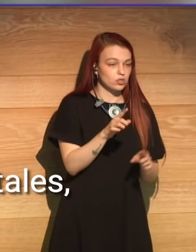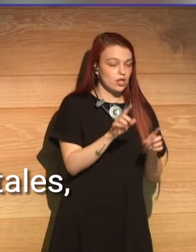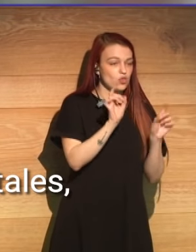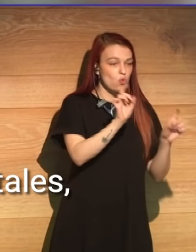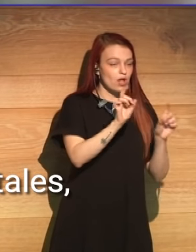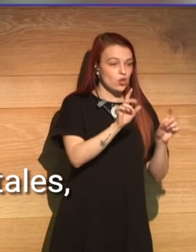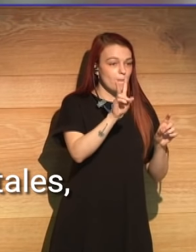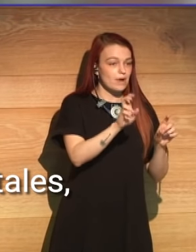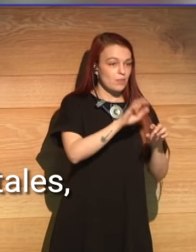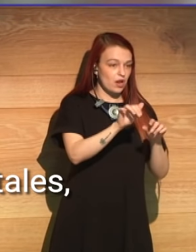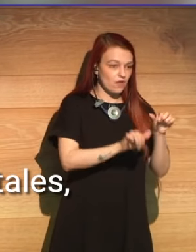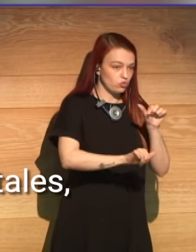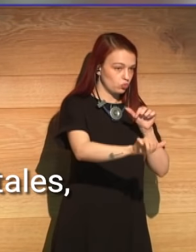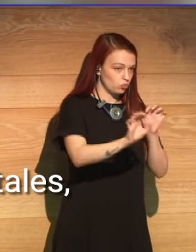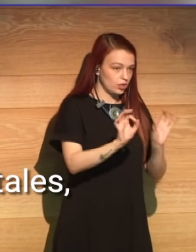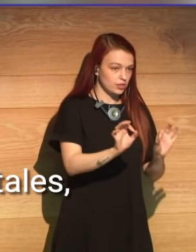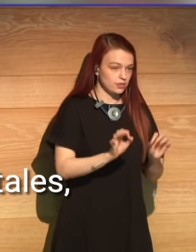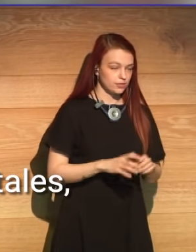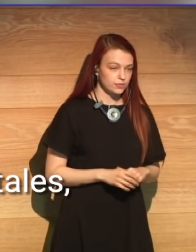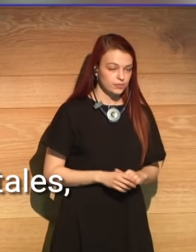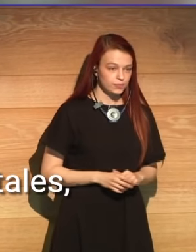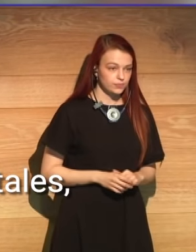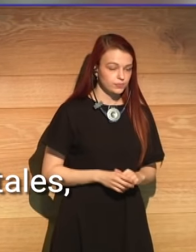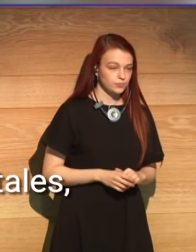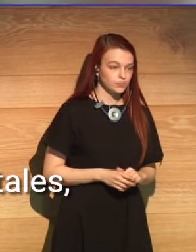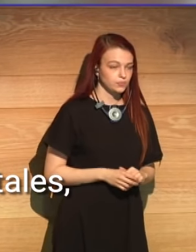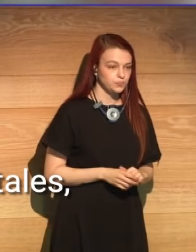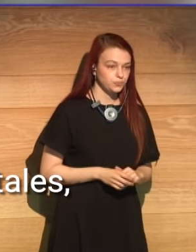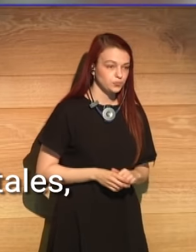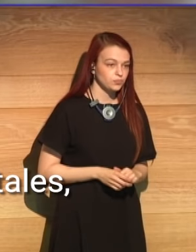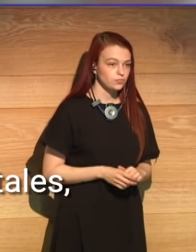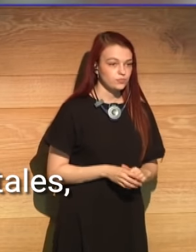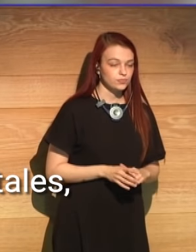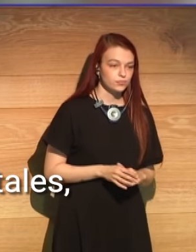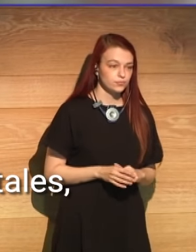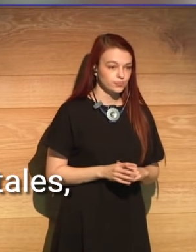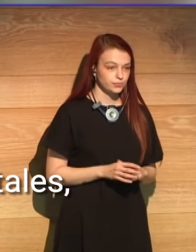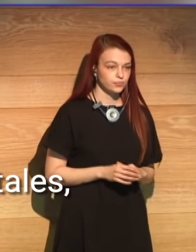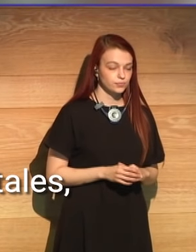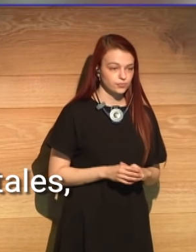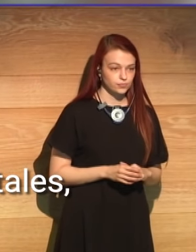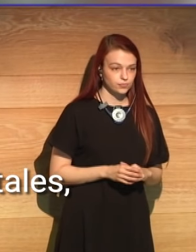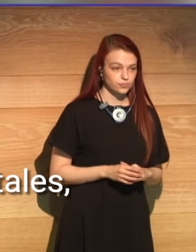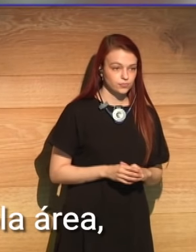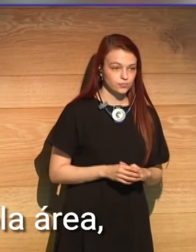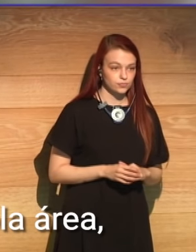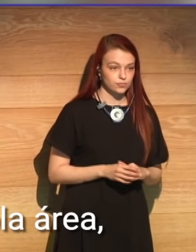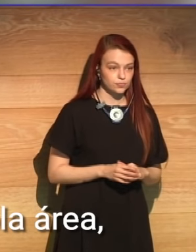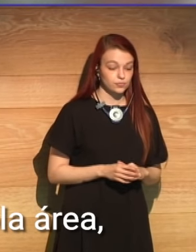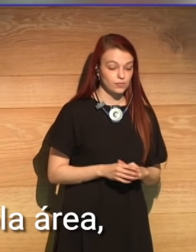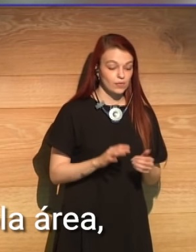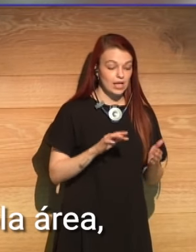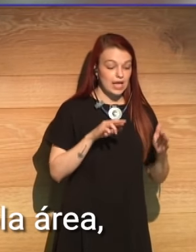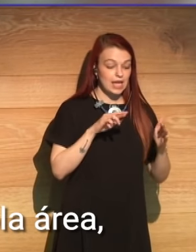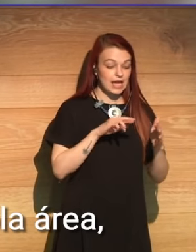to bring digital resources, investments, training, robust content into these settings, we're